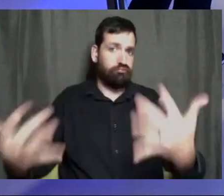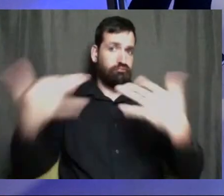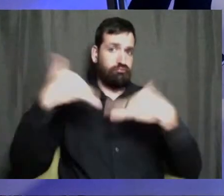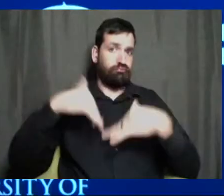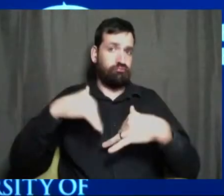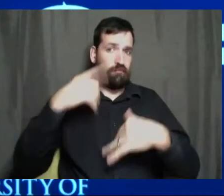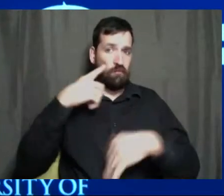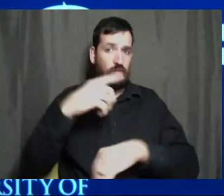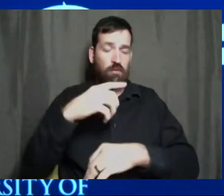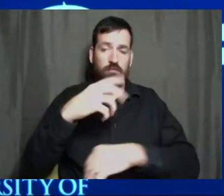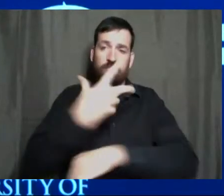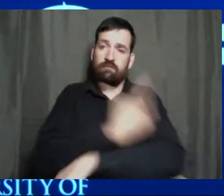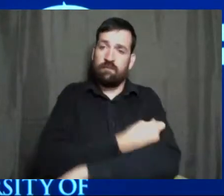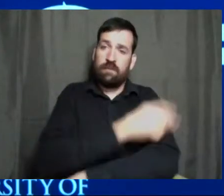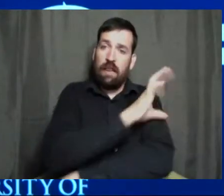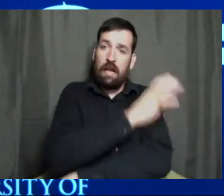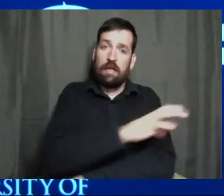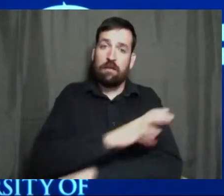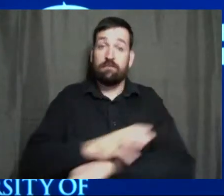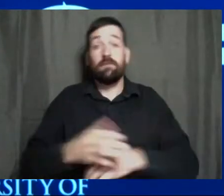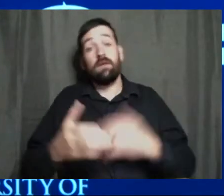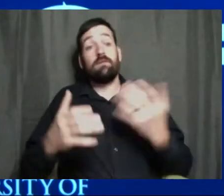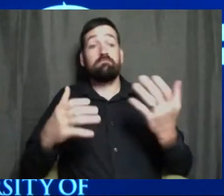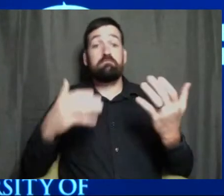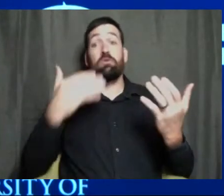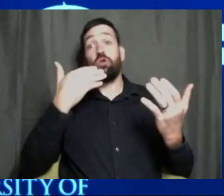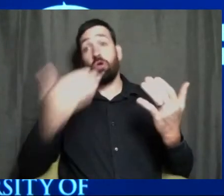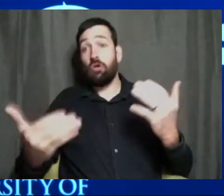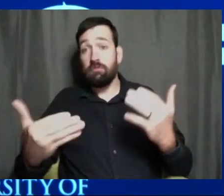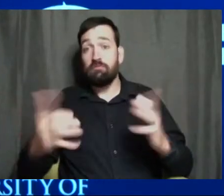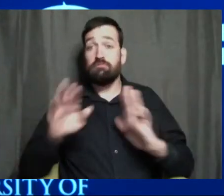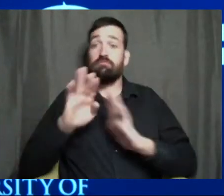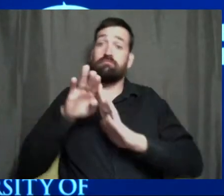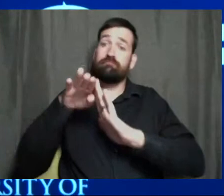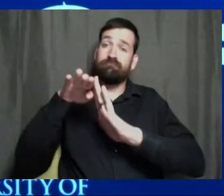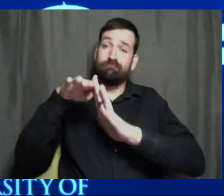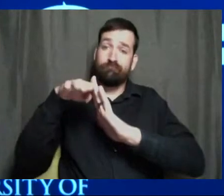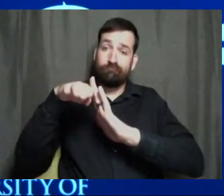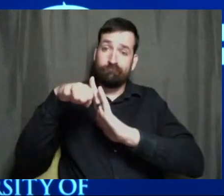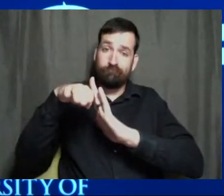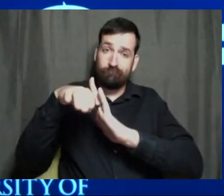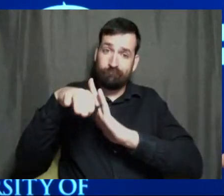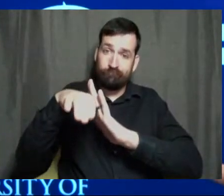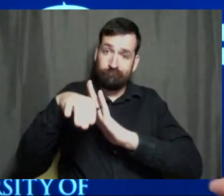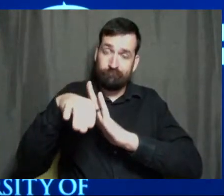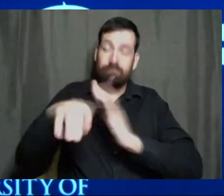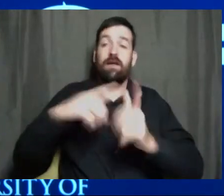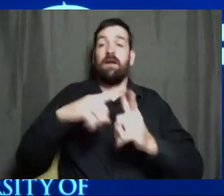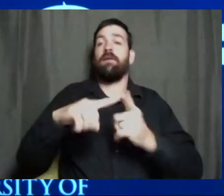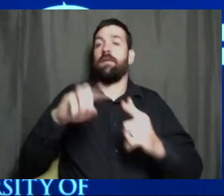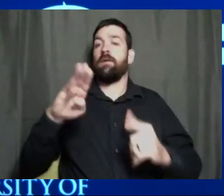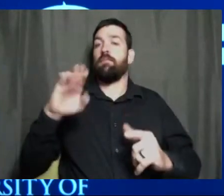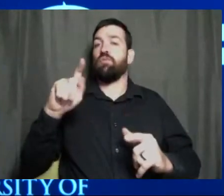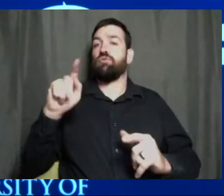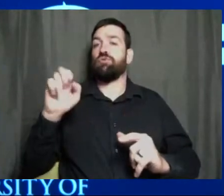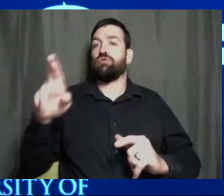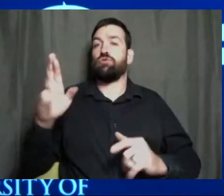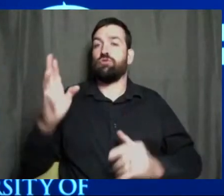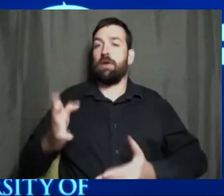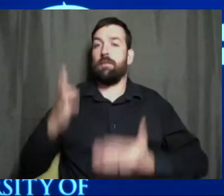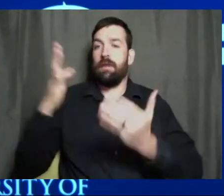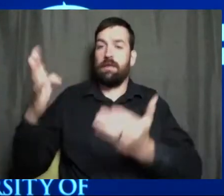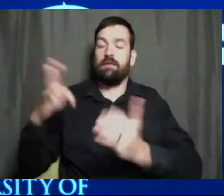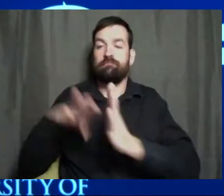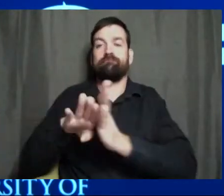been pretty good. It had waned a little bit, and then when the boosters started to be recommended, we started to see an